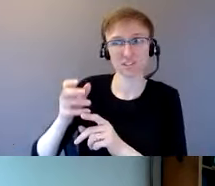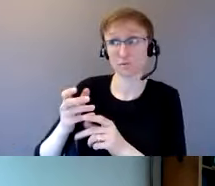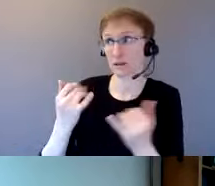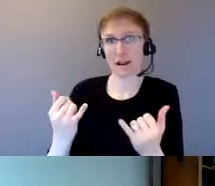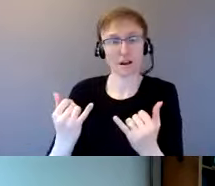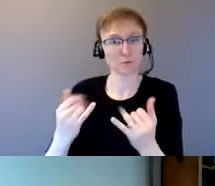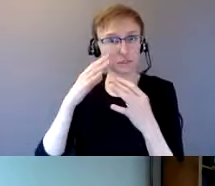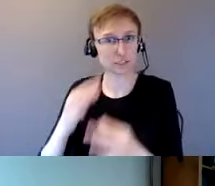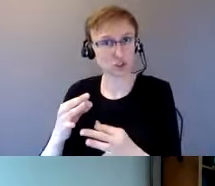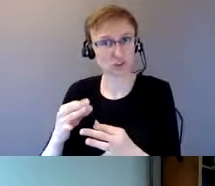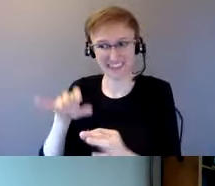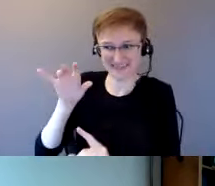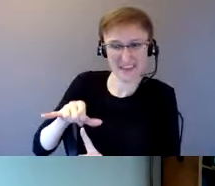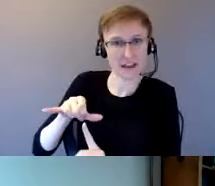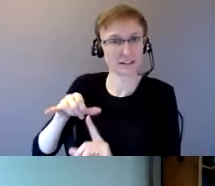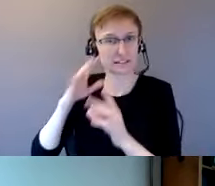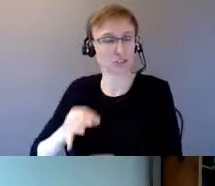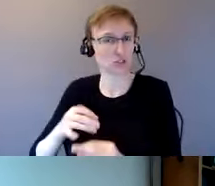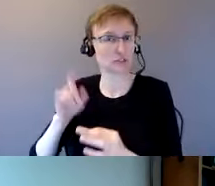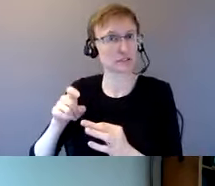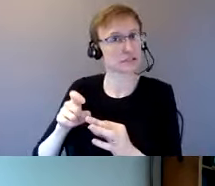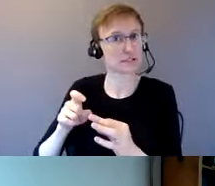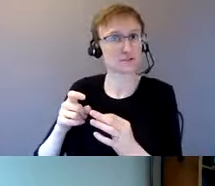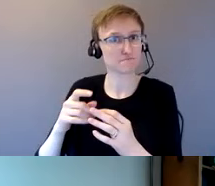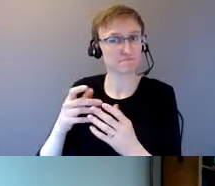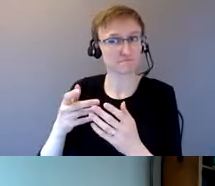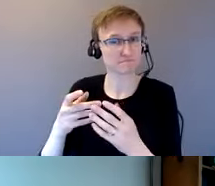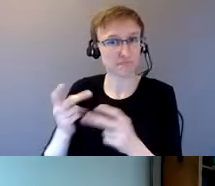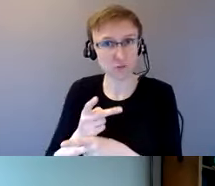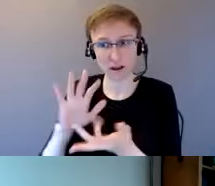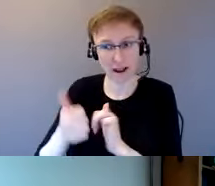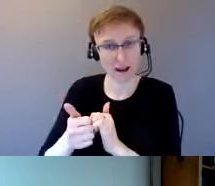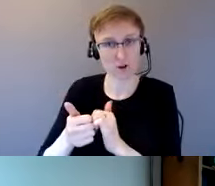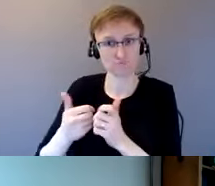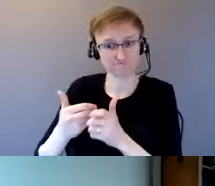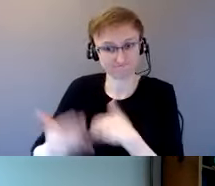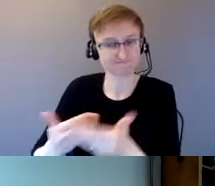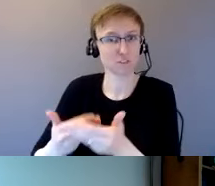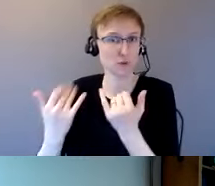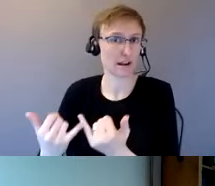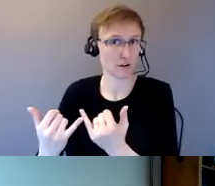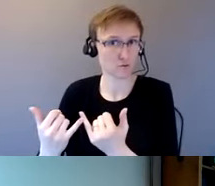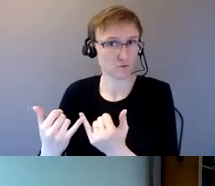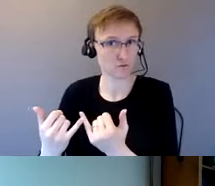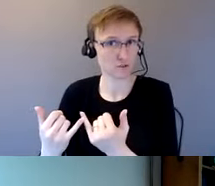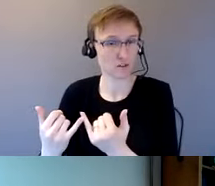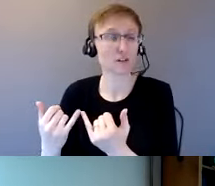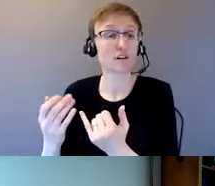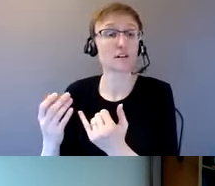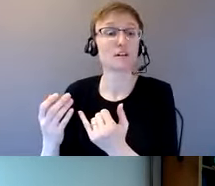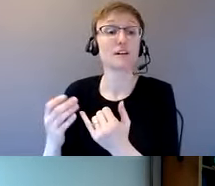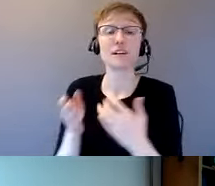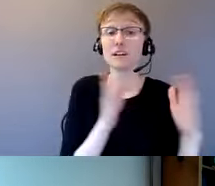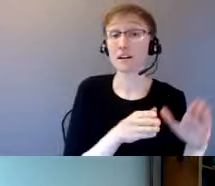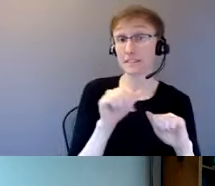now, and it tends to be an evaluation of a person's ability right now. The capacity assessment tends to be a